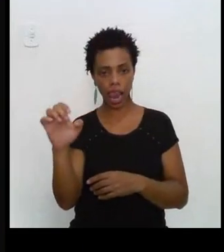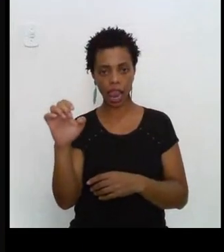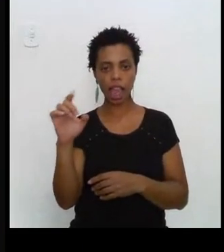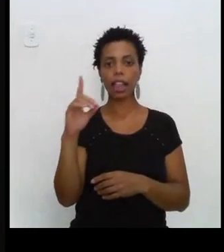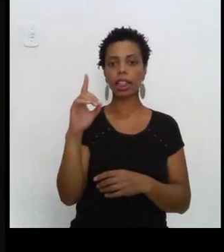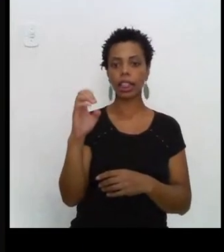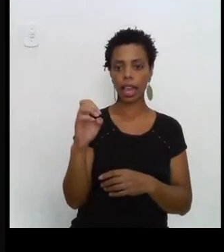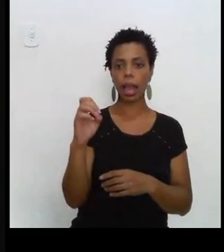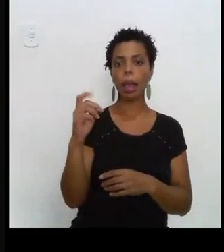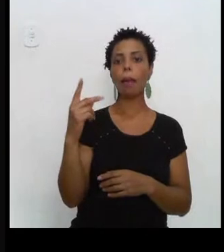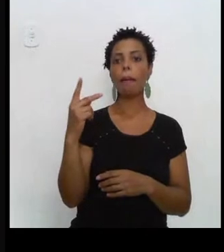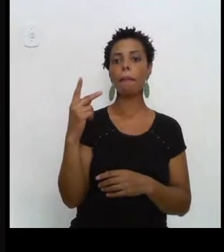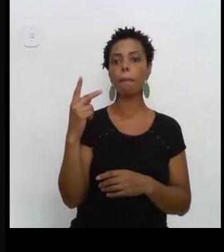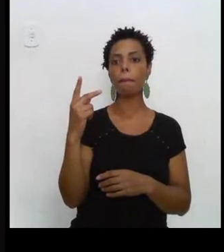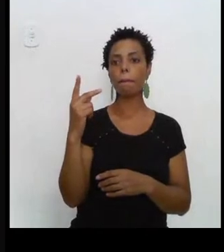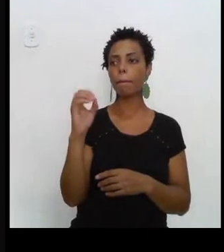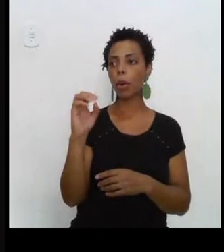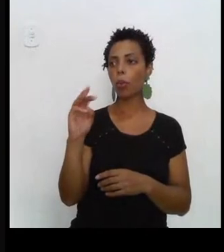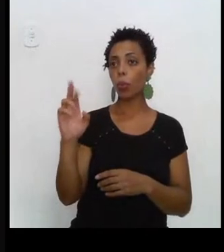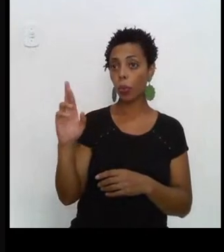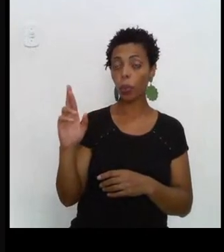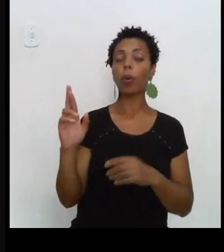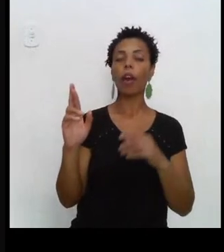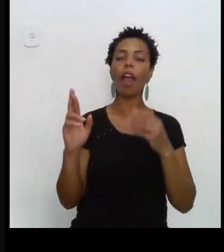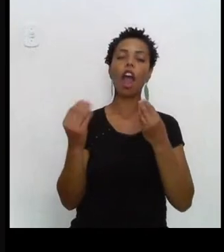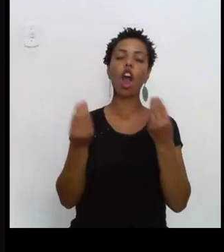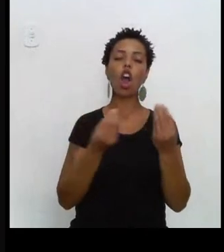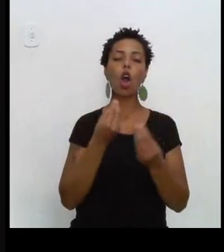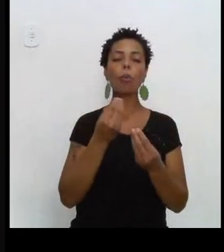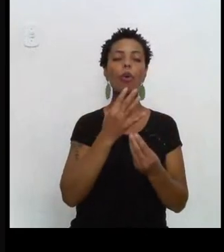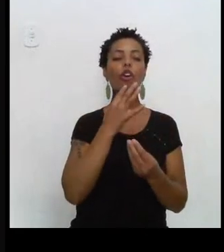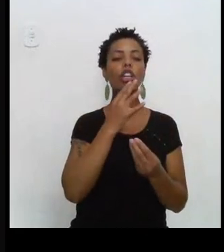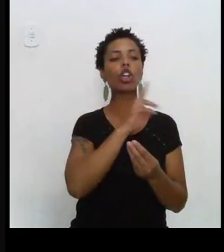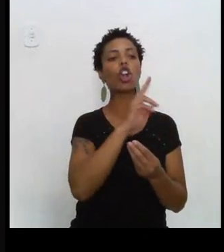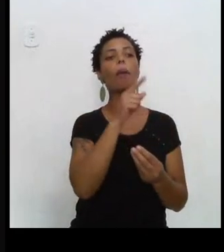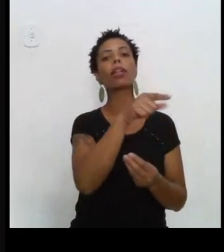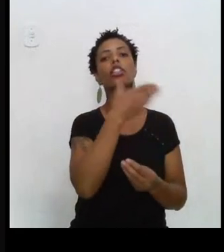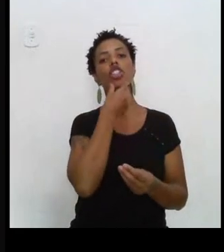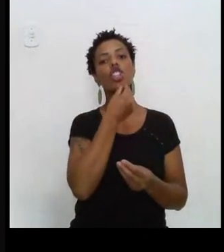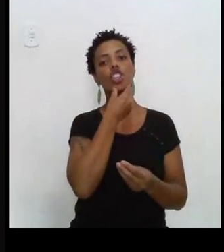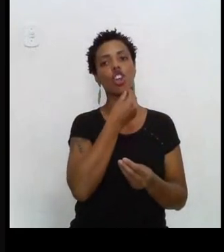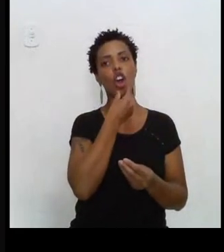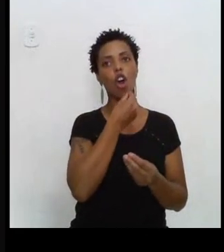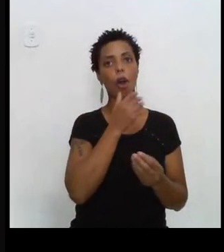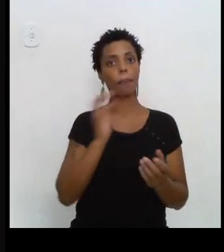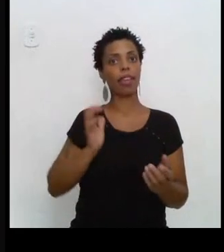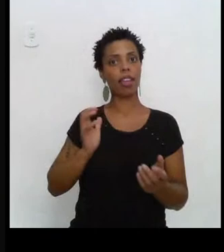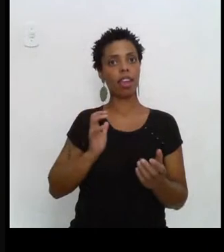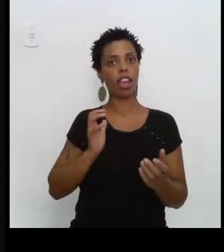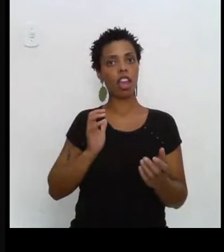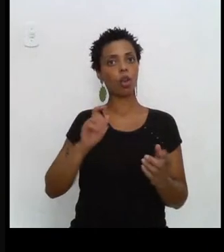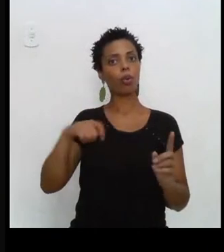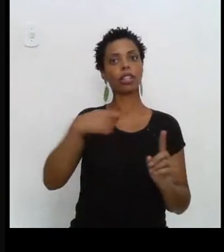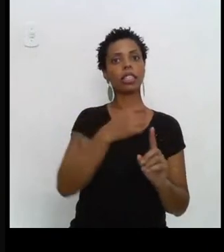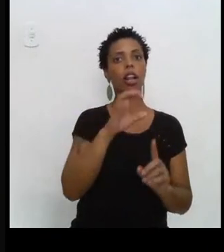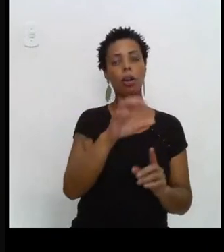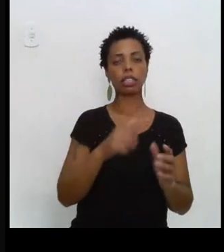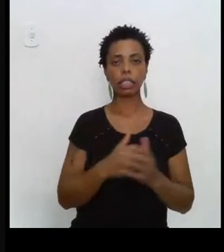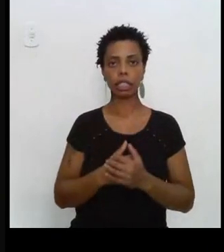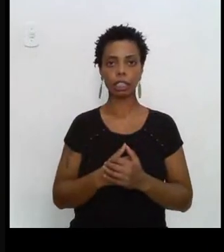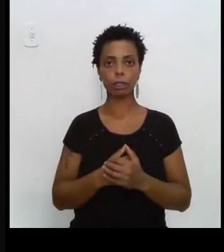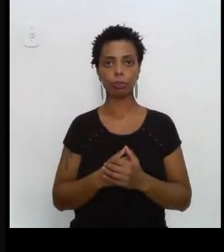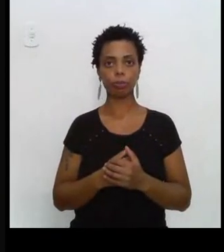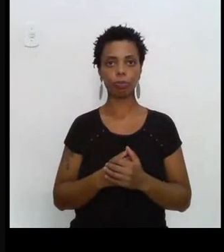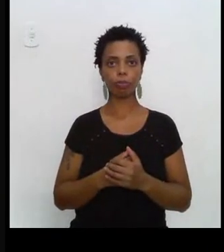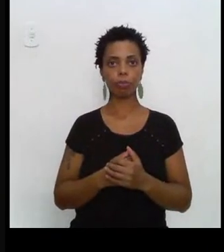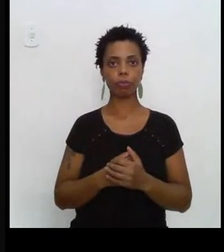a kind of Us a memória las comendo comemorativo World time for Seven Nation